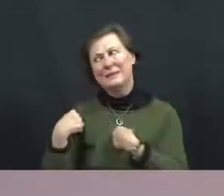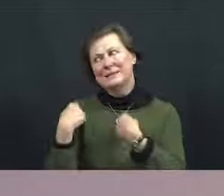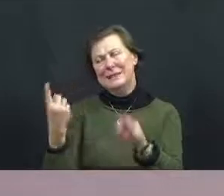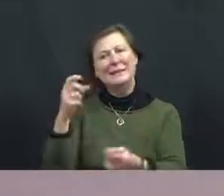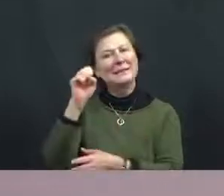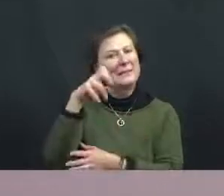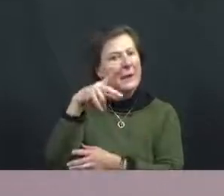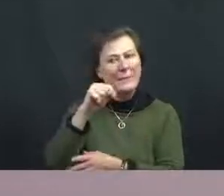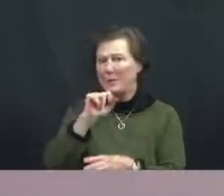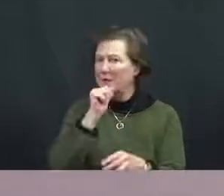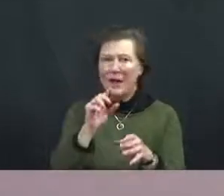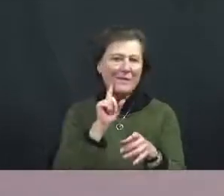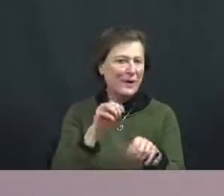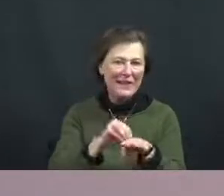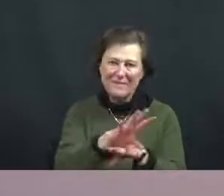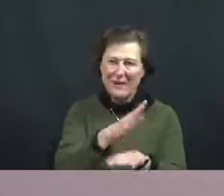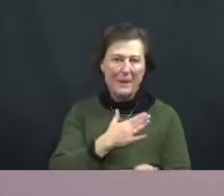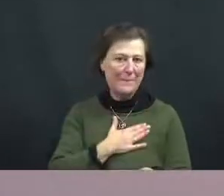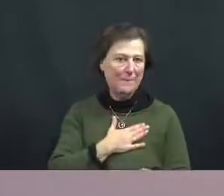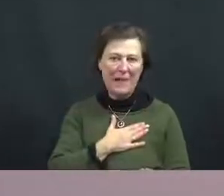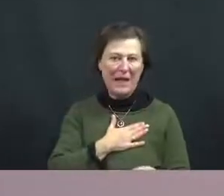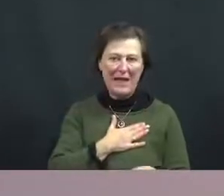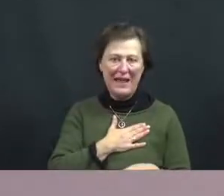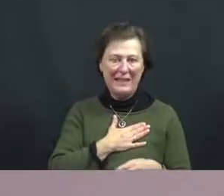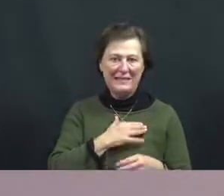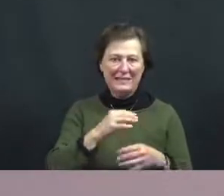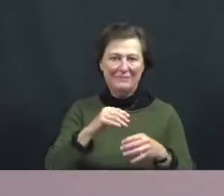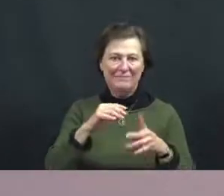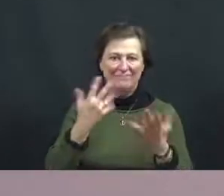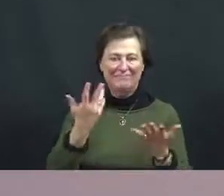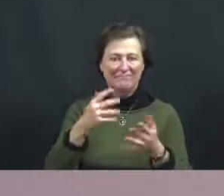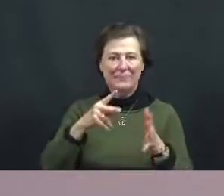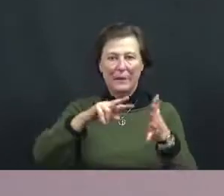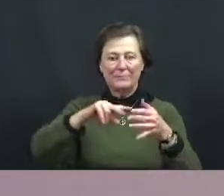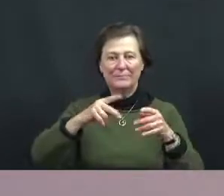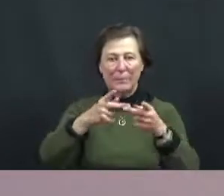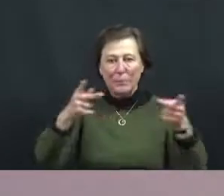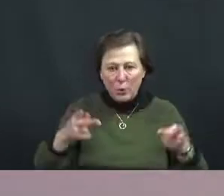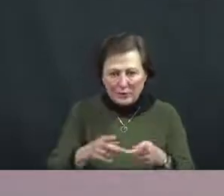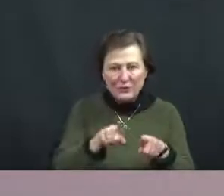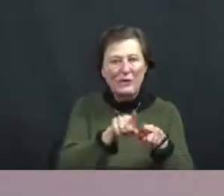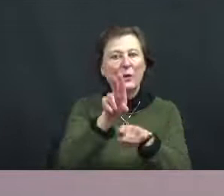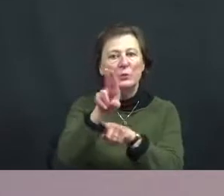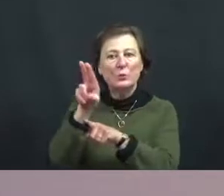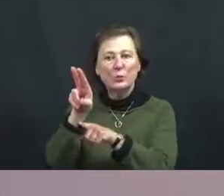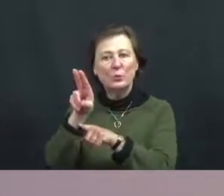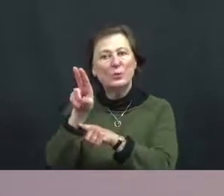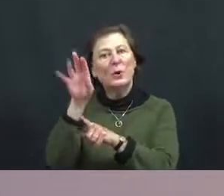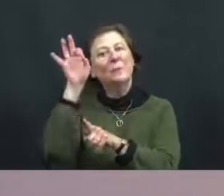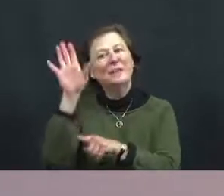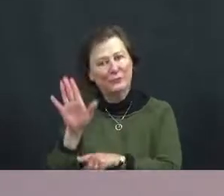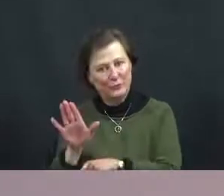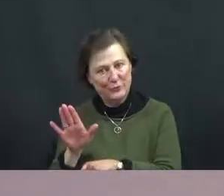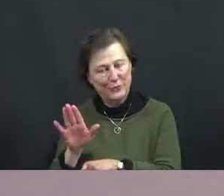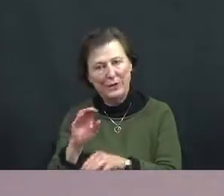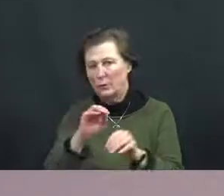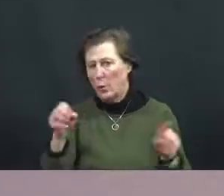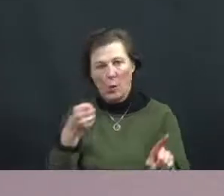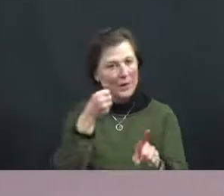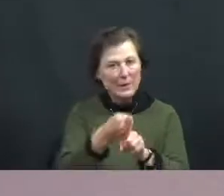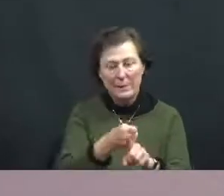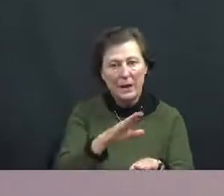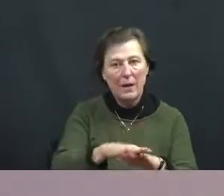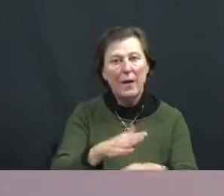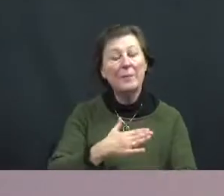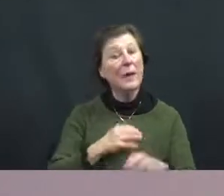September, it doesn't affect my standing as a Unitarian Universalist minister, nor does it have any impact upon